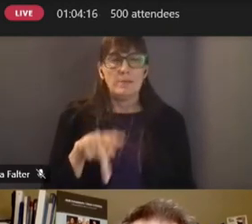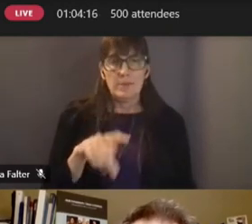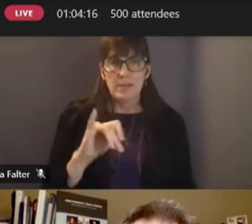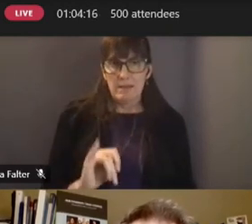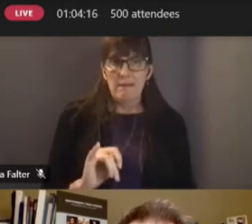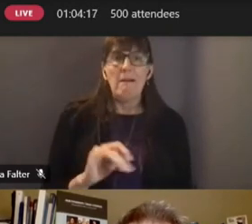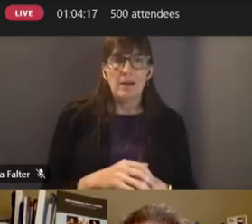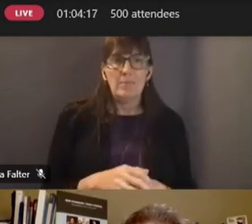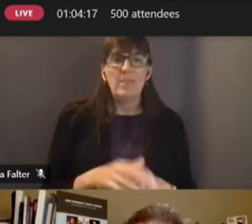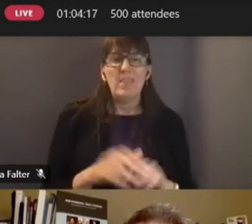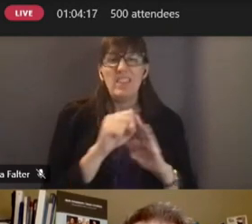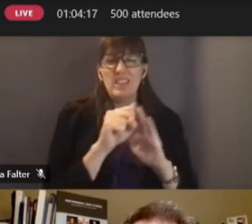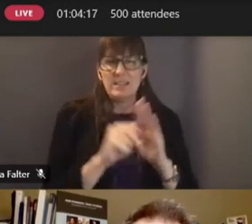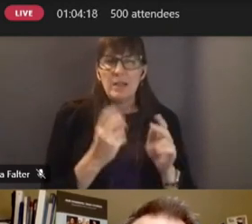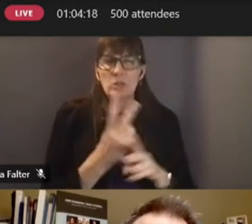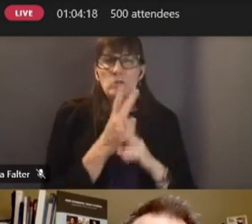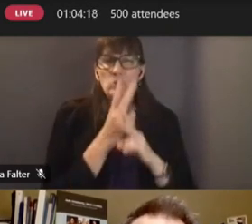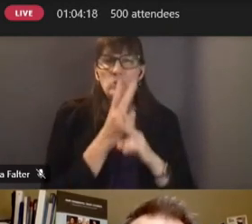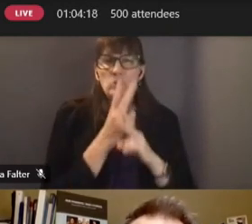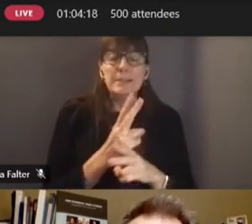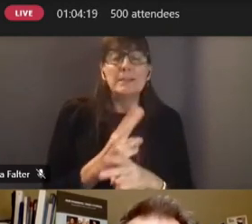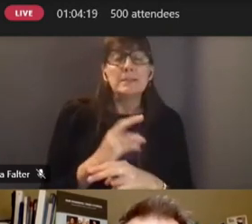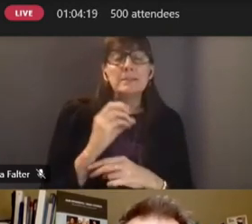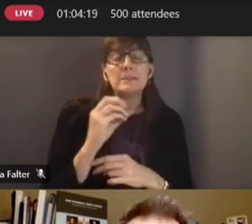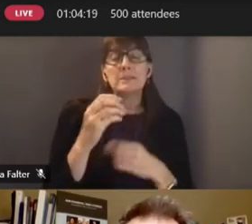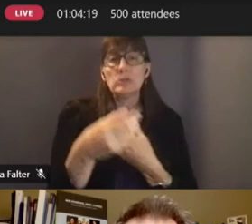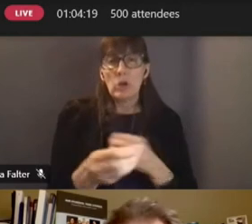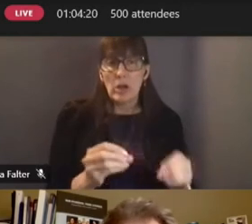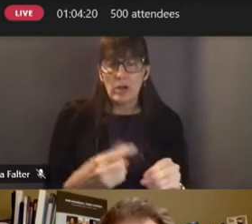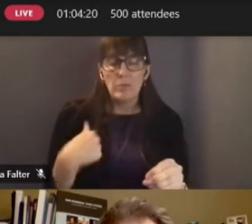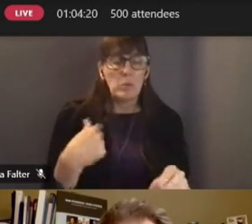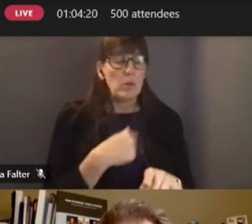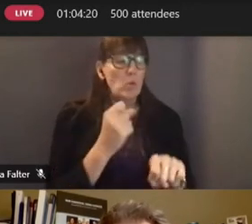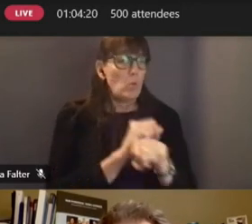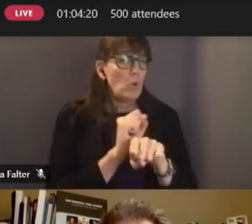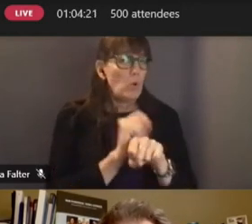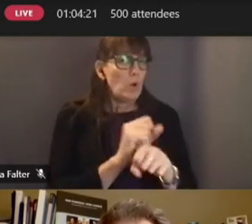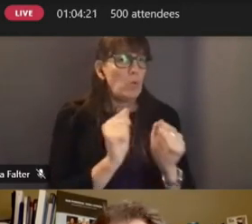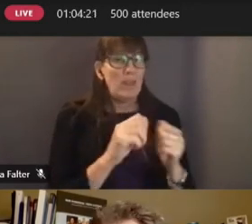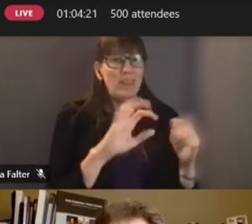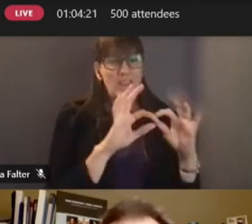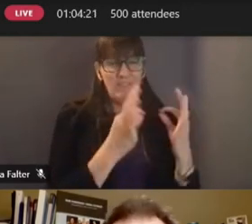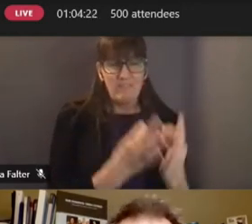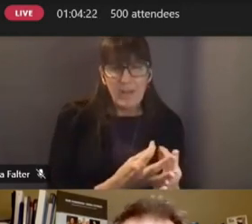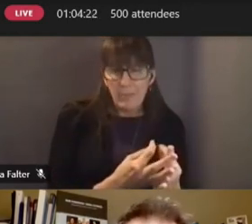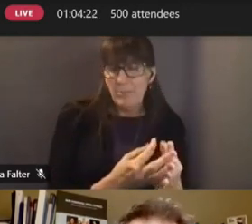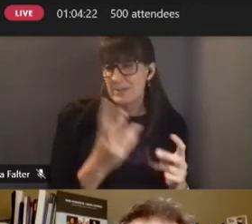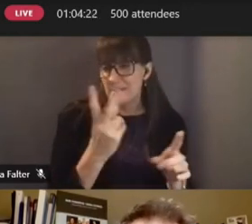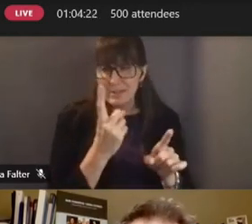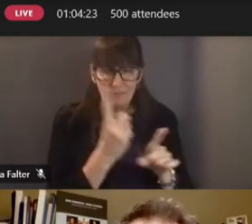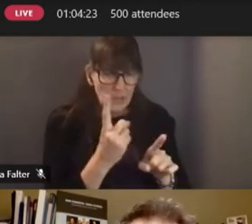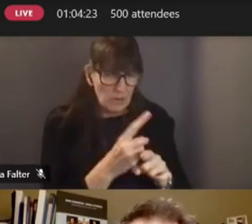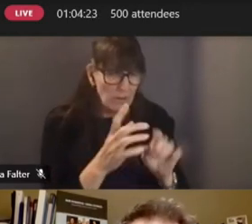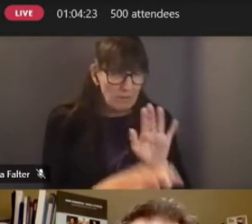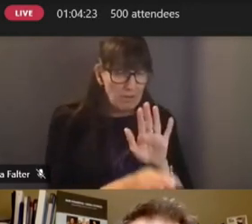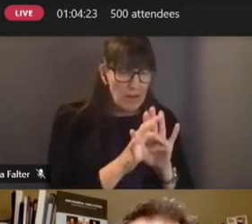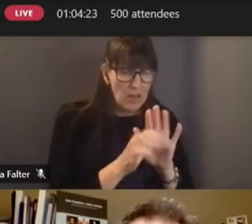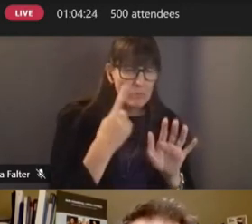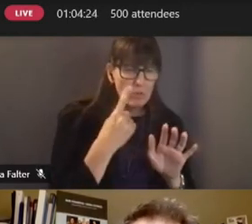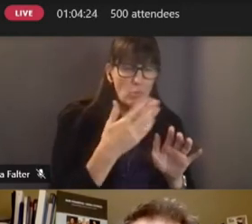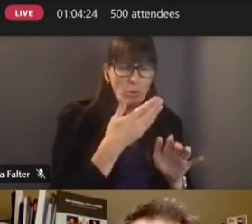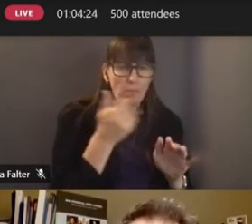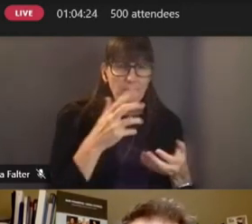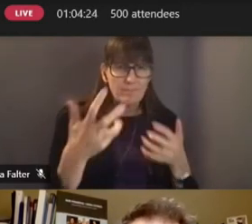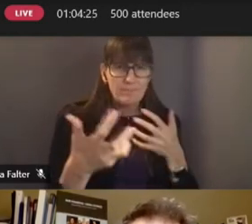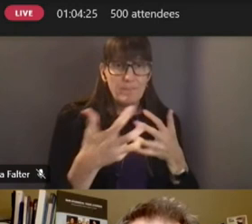families to help them find the option that they're looking for. But for at this point, there's no additional enrollment at that K-5 virtual